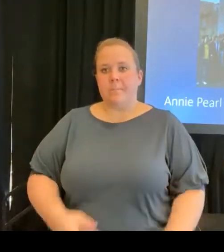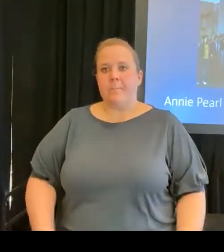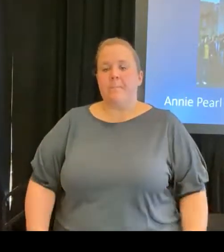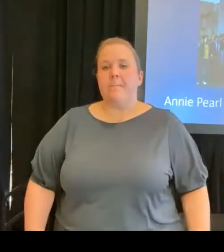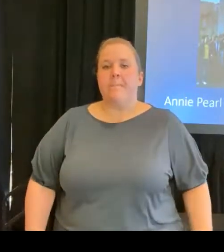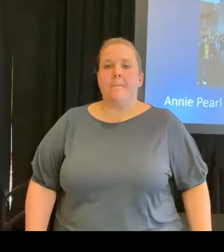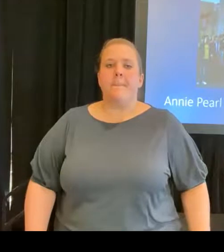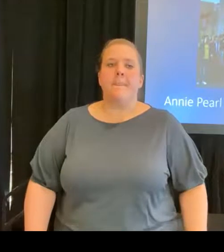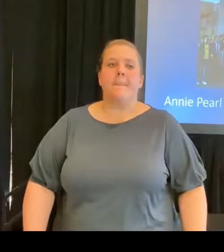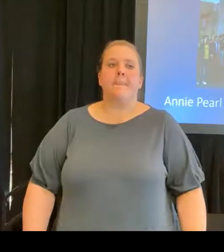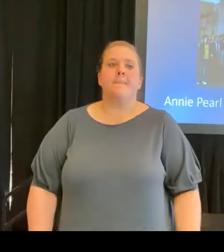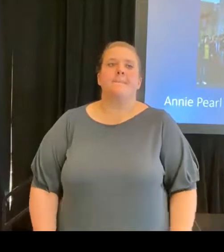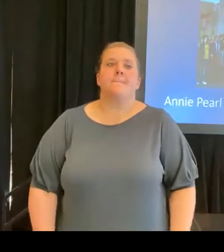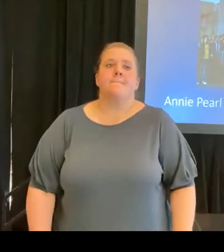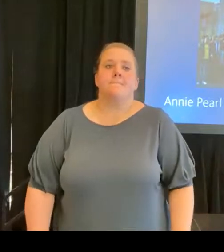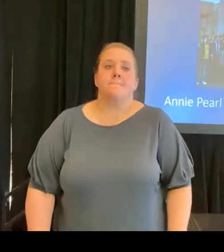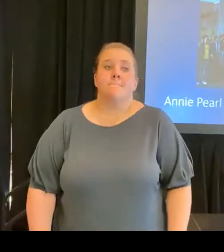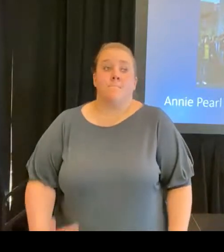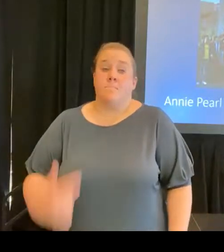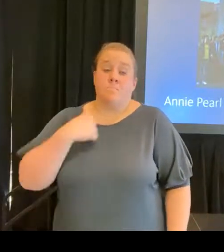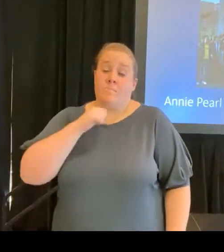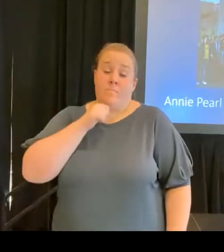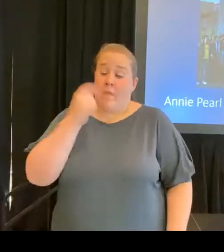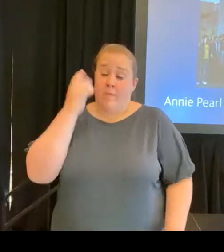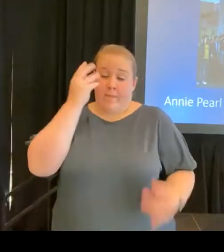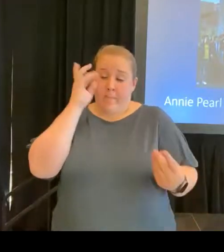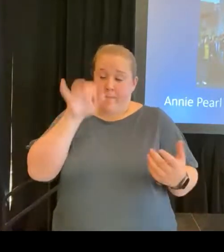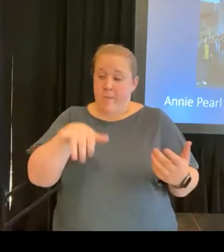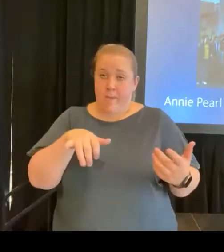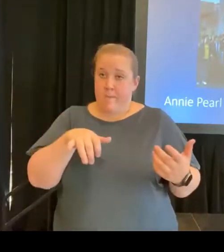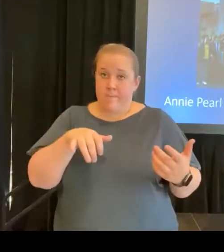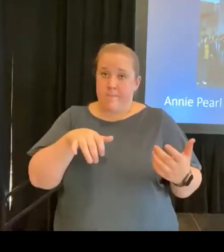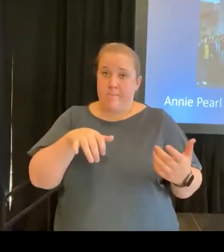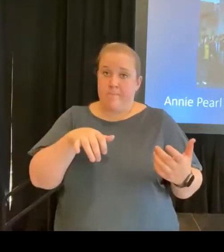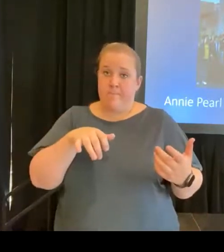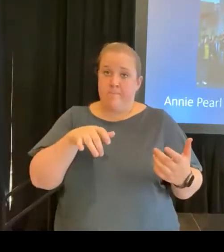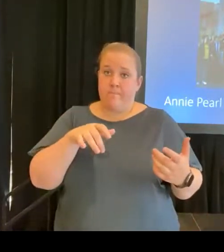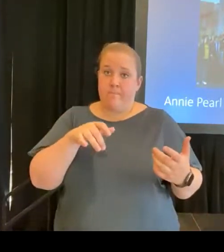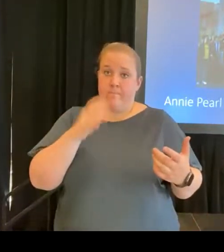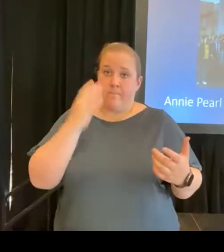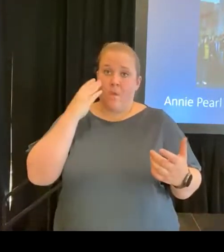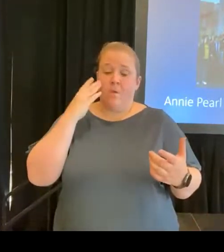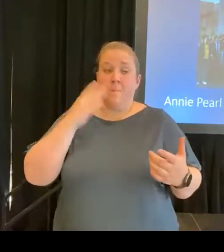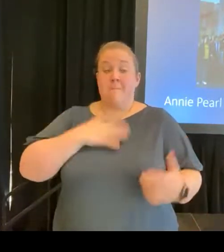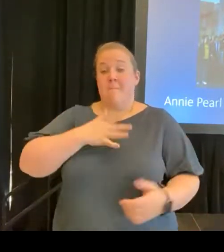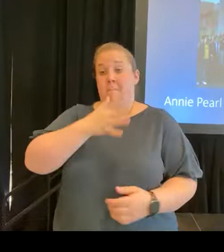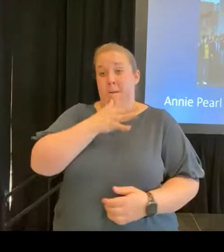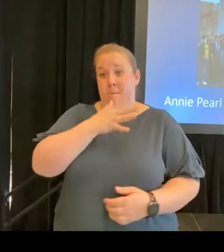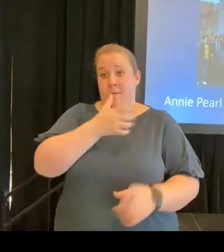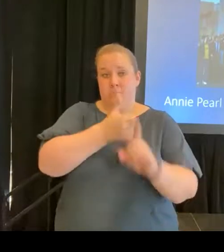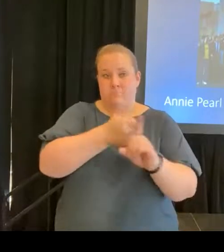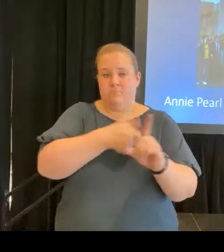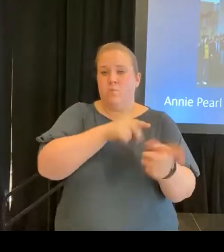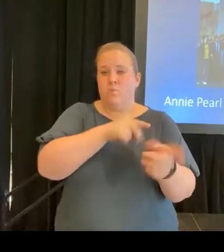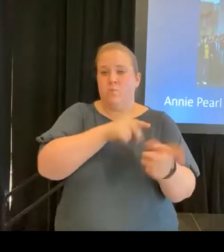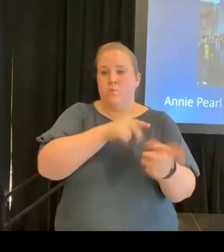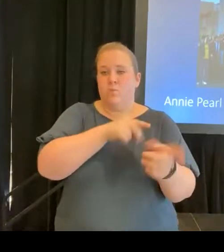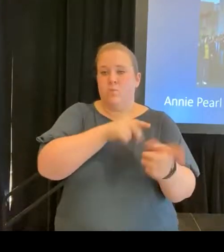Okay? And I didn't think about that until, you know, my mother she was a